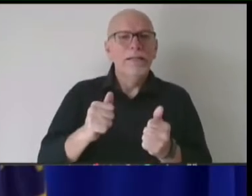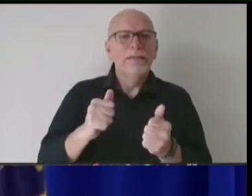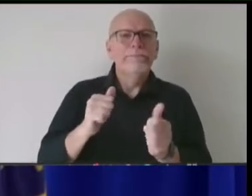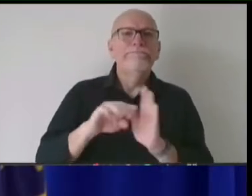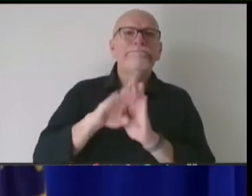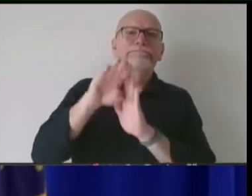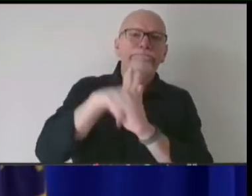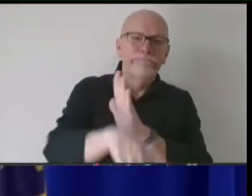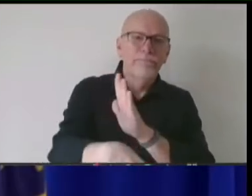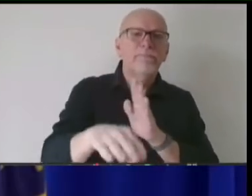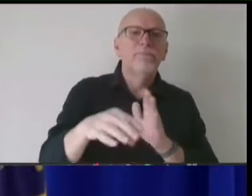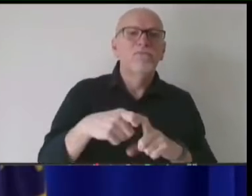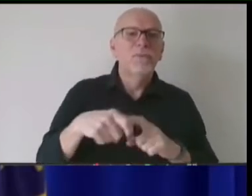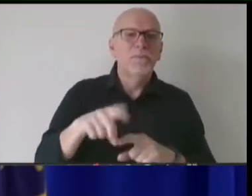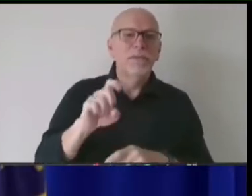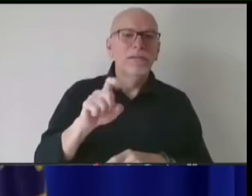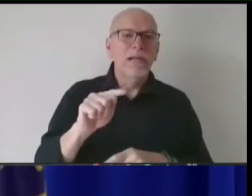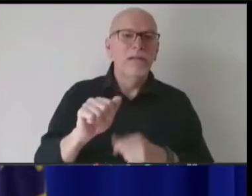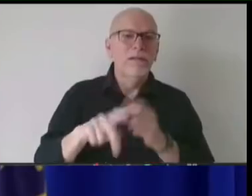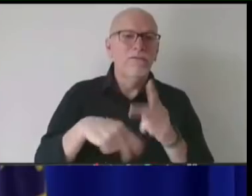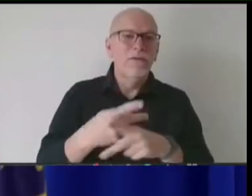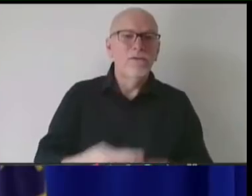variant.